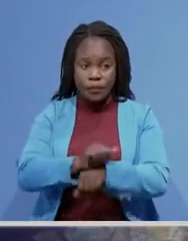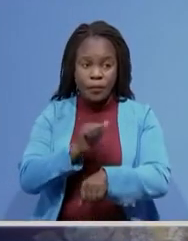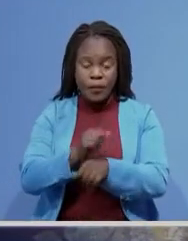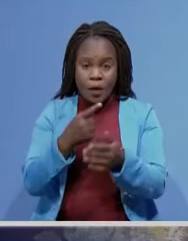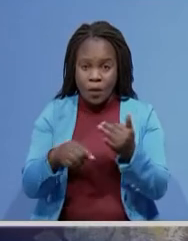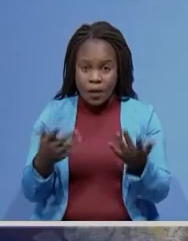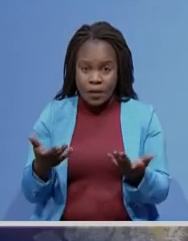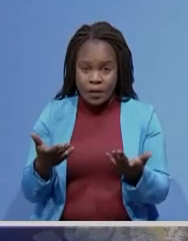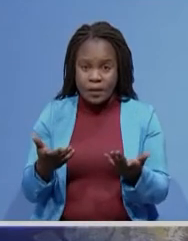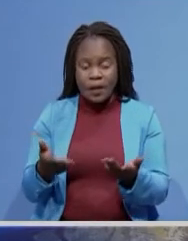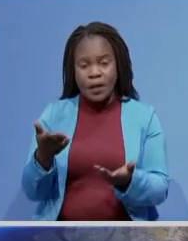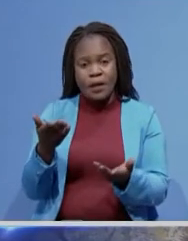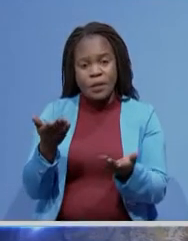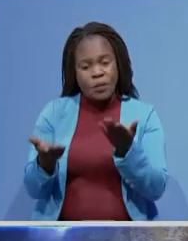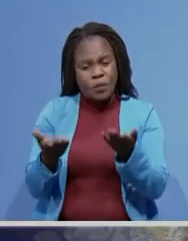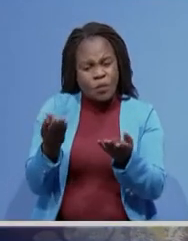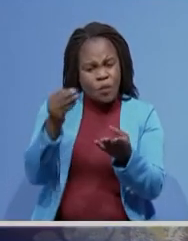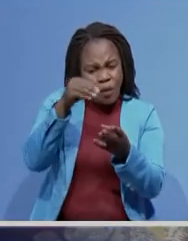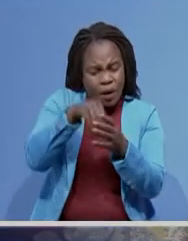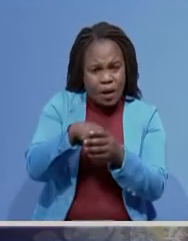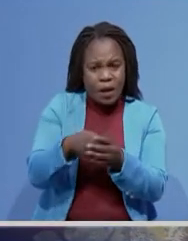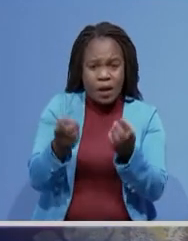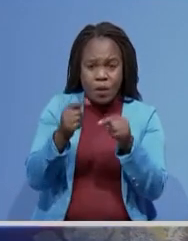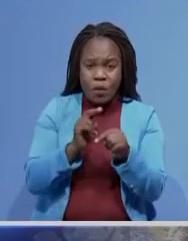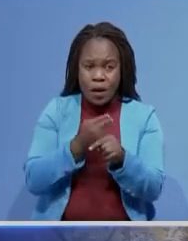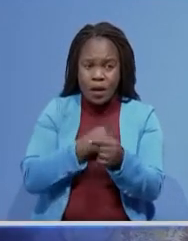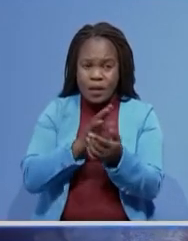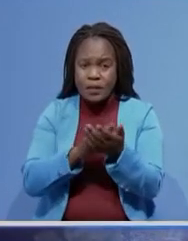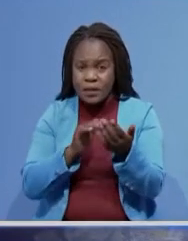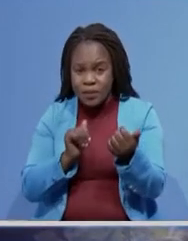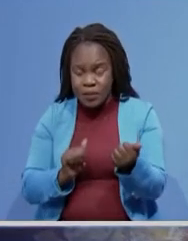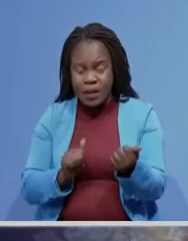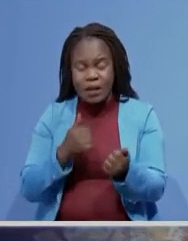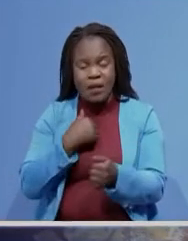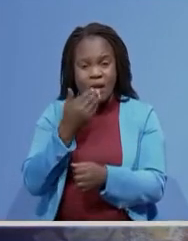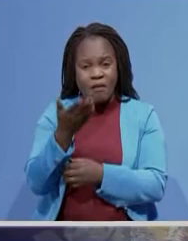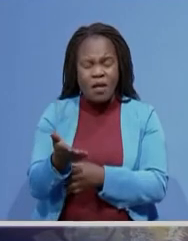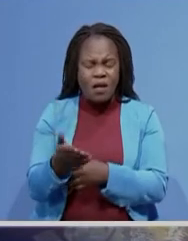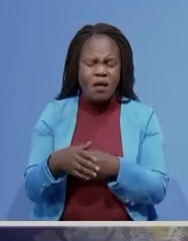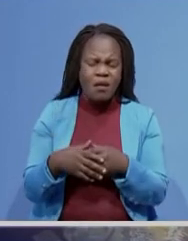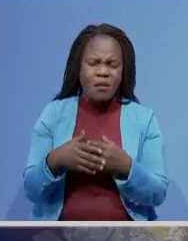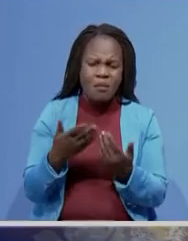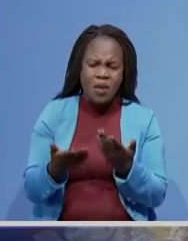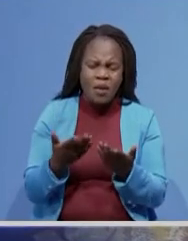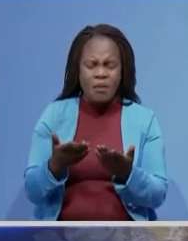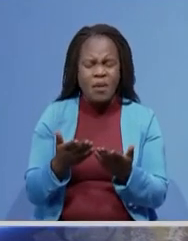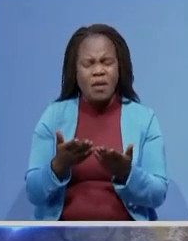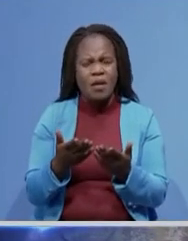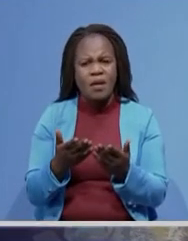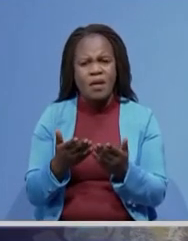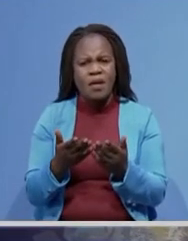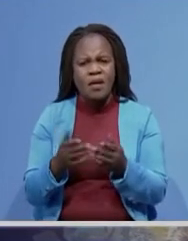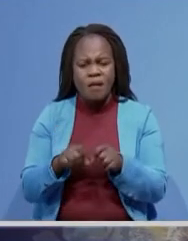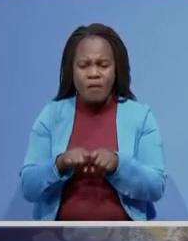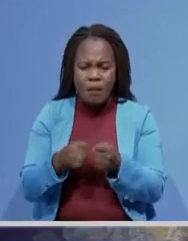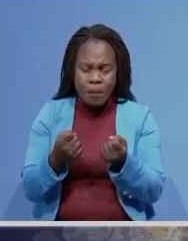in when we believe that there has been perhaps a lapse or a breach in terms of